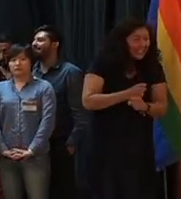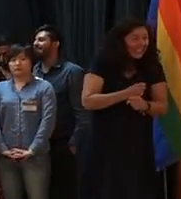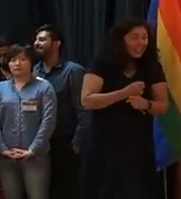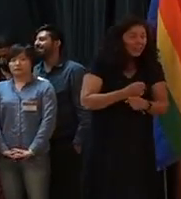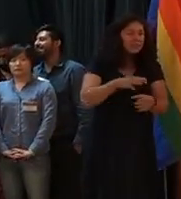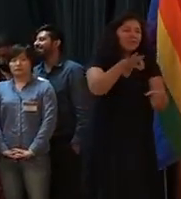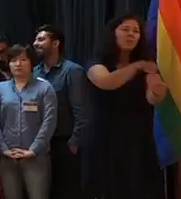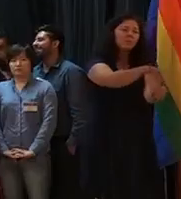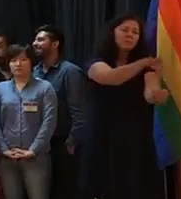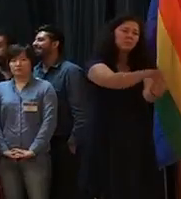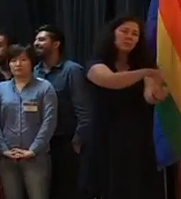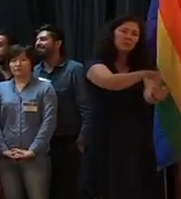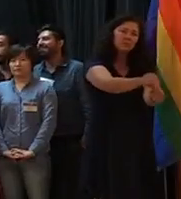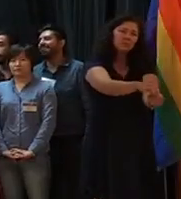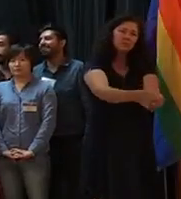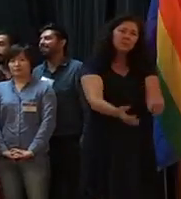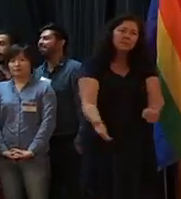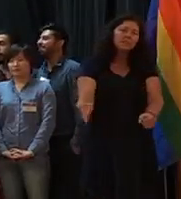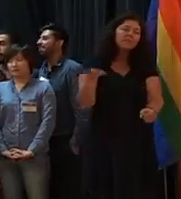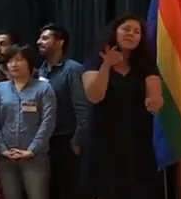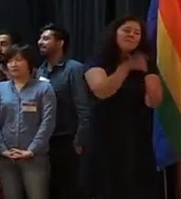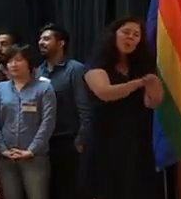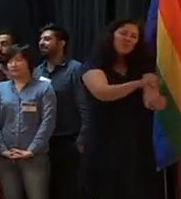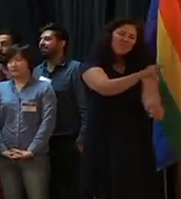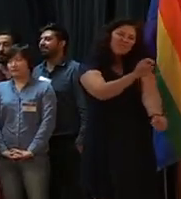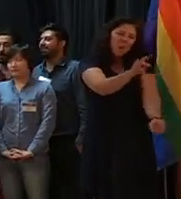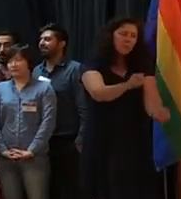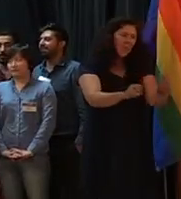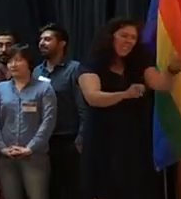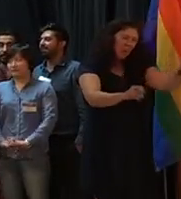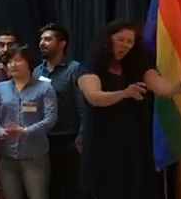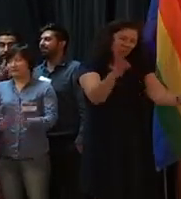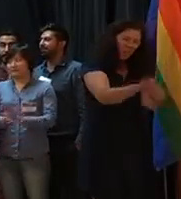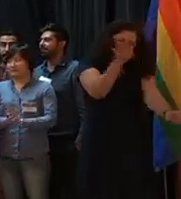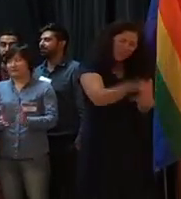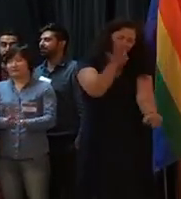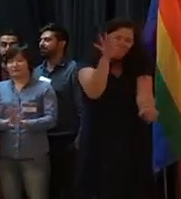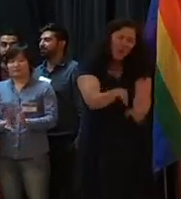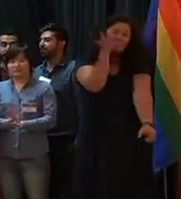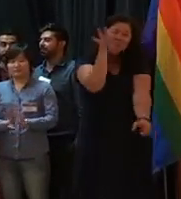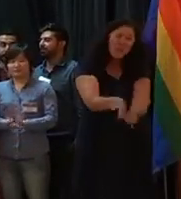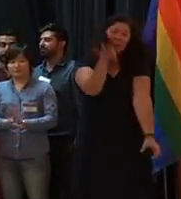to vote. Vote, vote, vote, vote, vote.